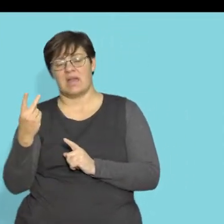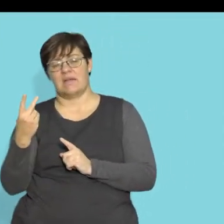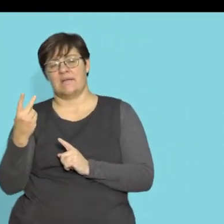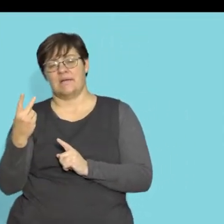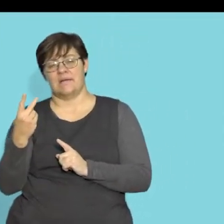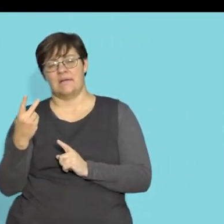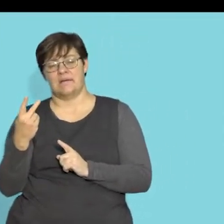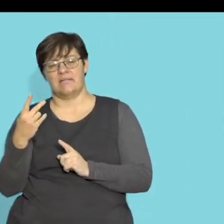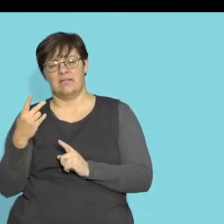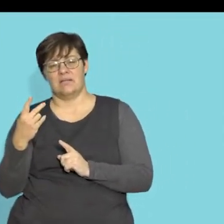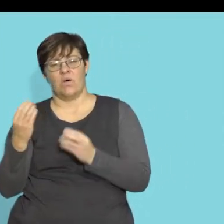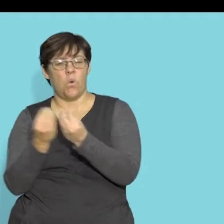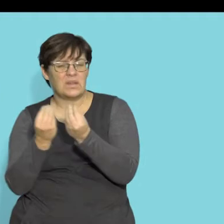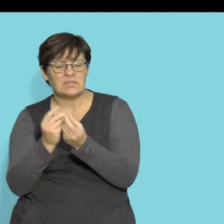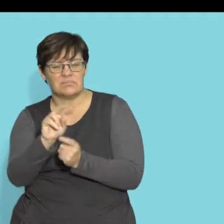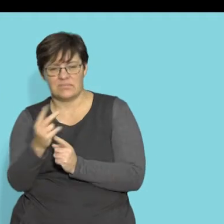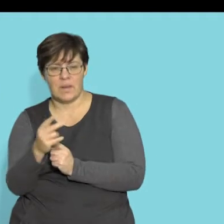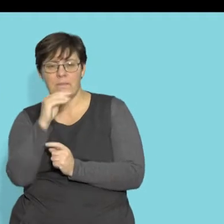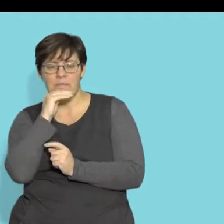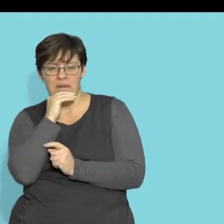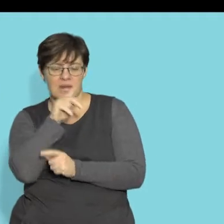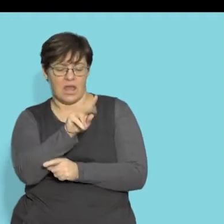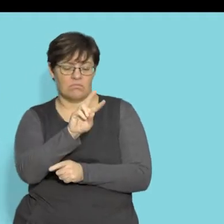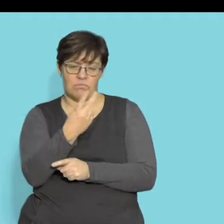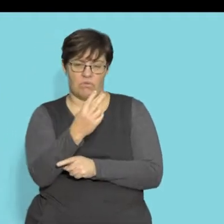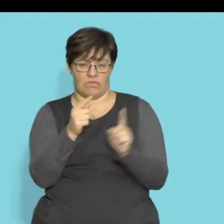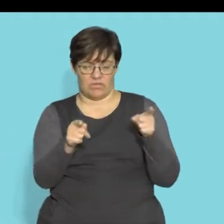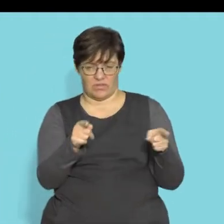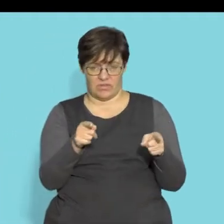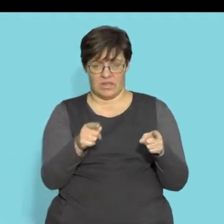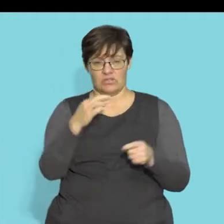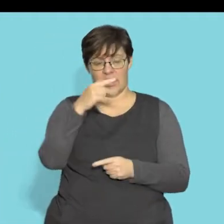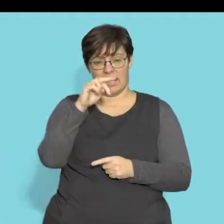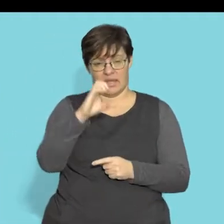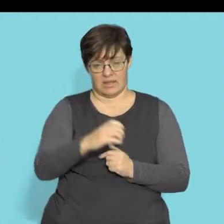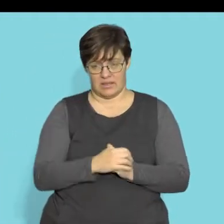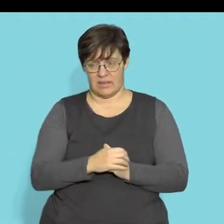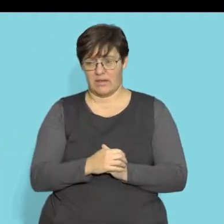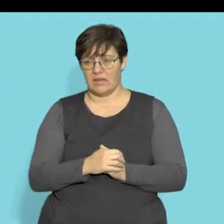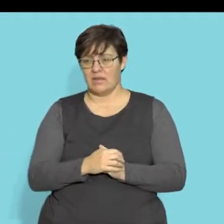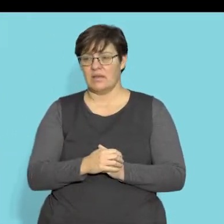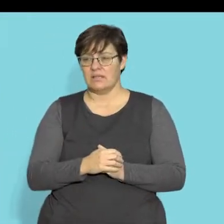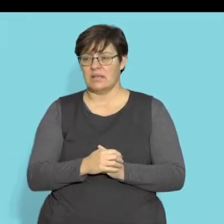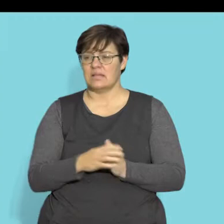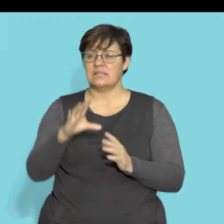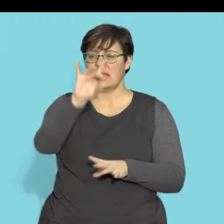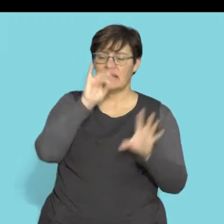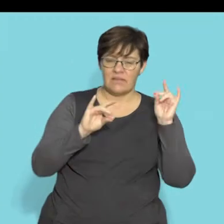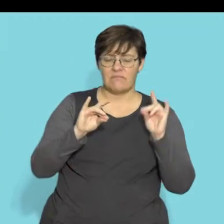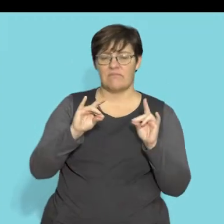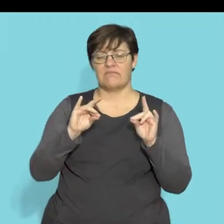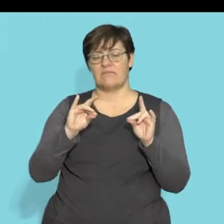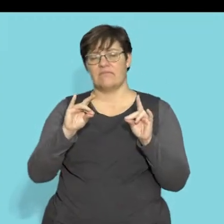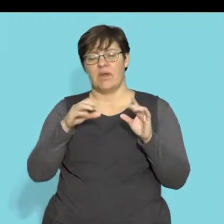that creates organisms that are transgenic. The idea of selective breeding or artificial selection is